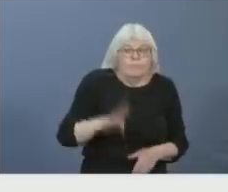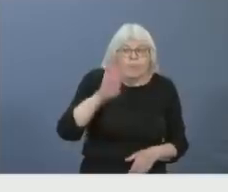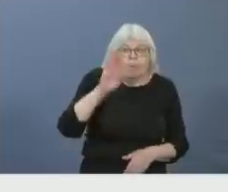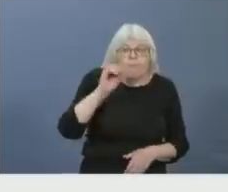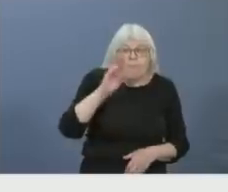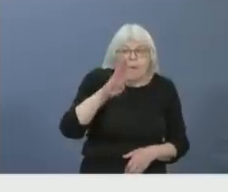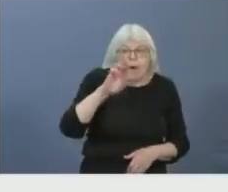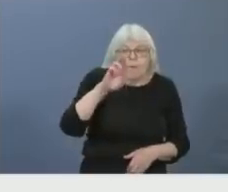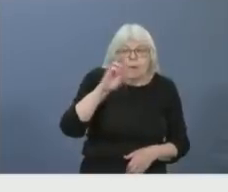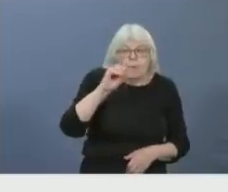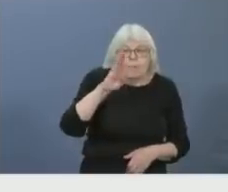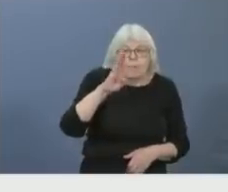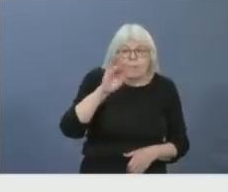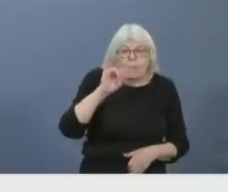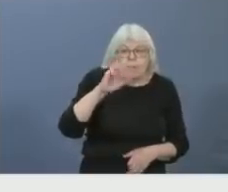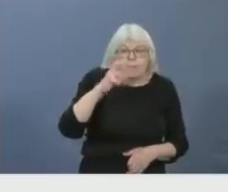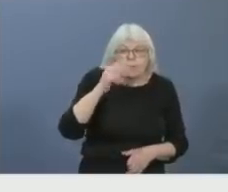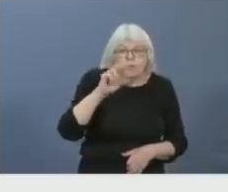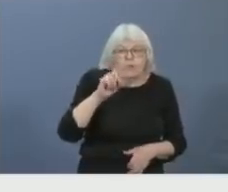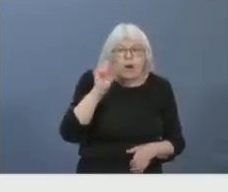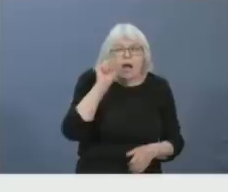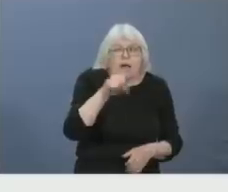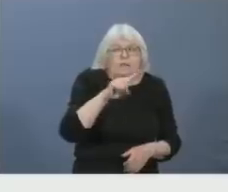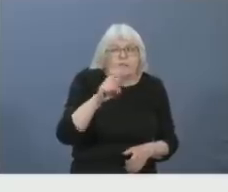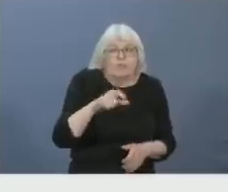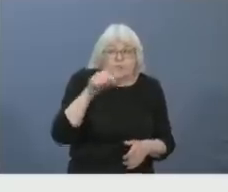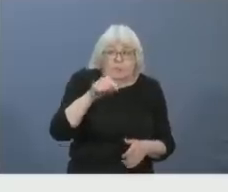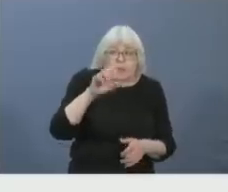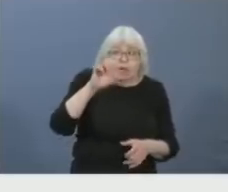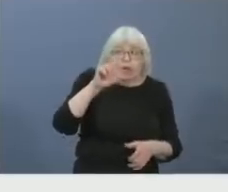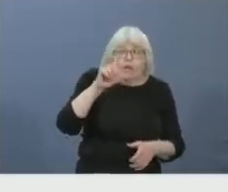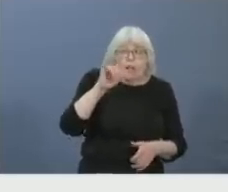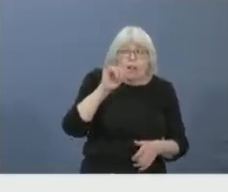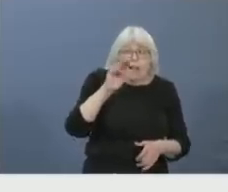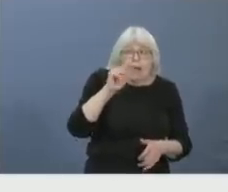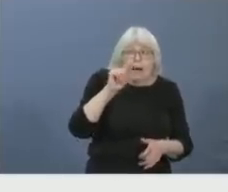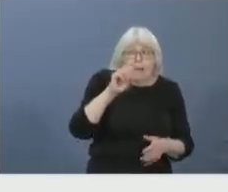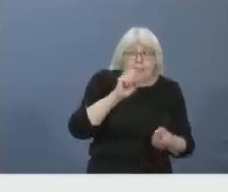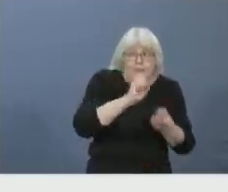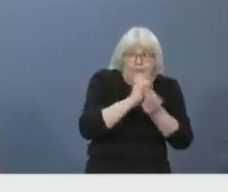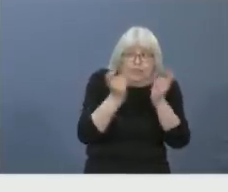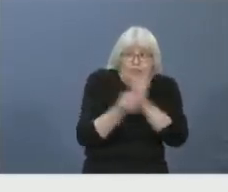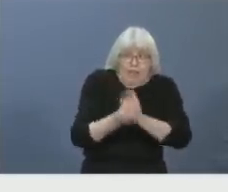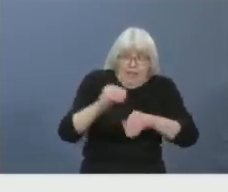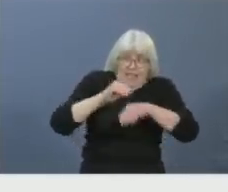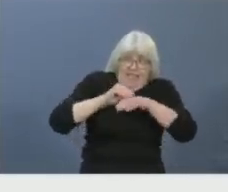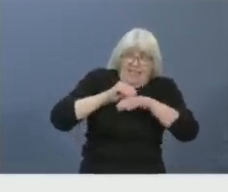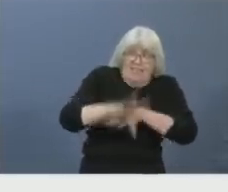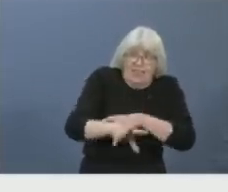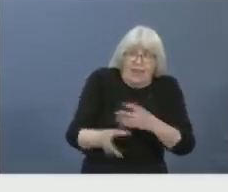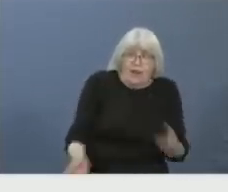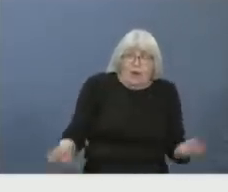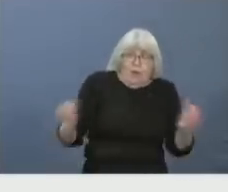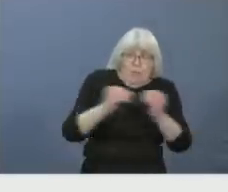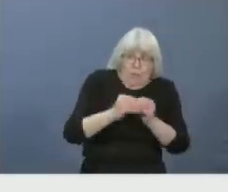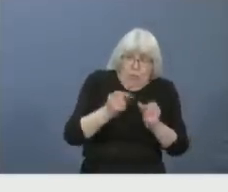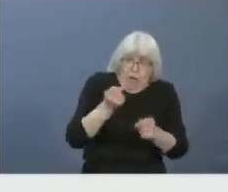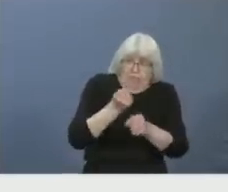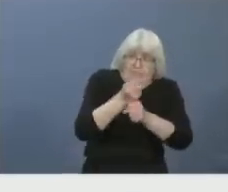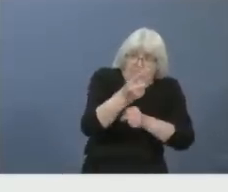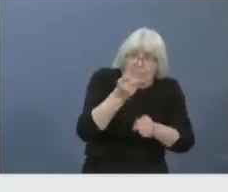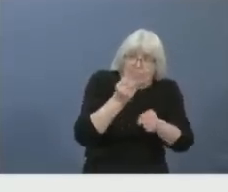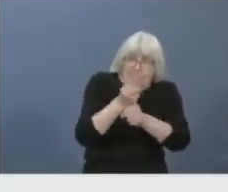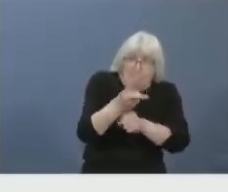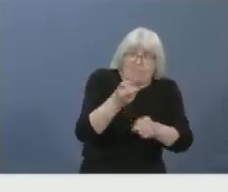the impact of climate change on wildfires, and can we expect to see more serious wildfires in the coming years? Well, specifically for